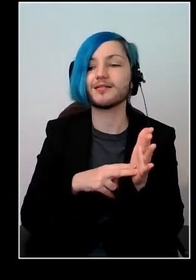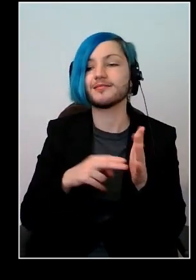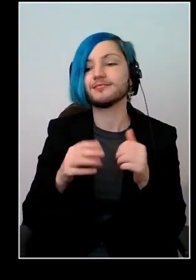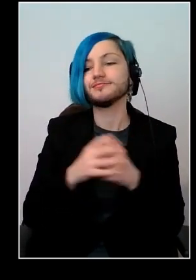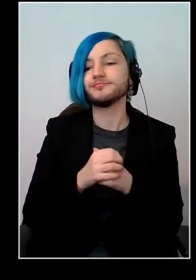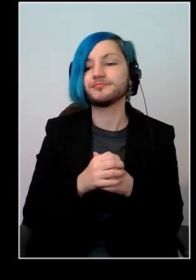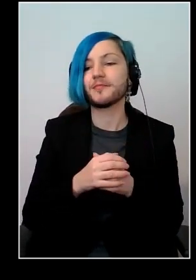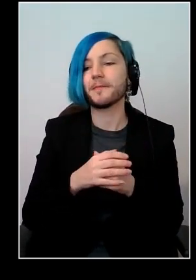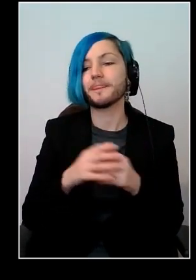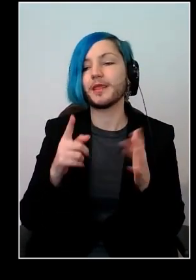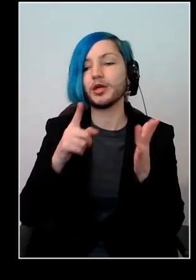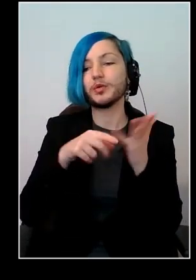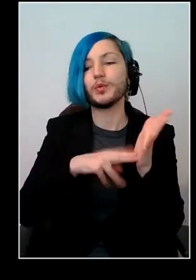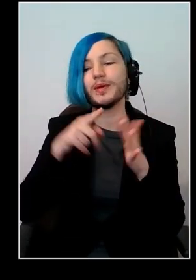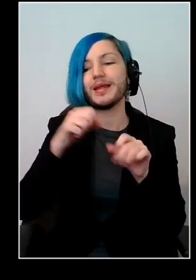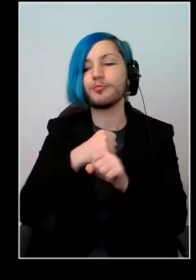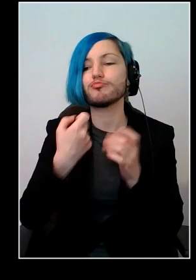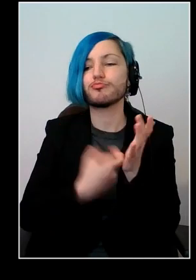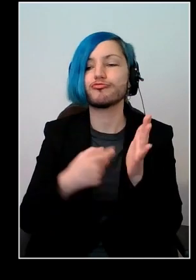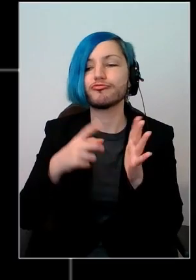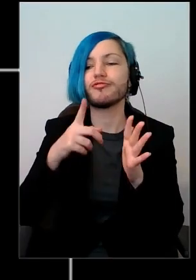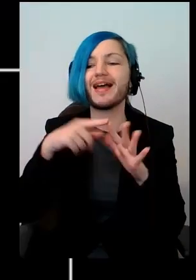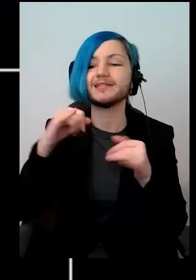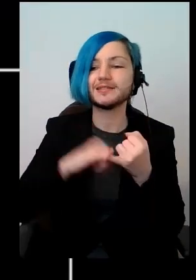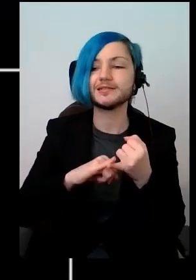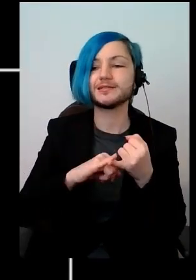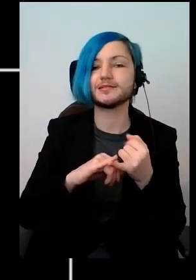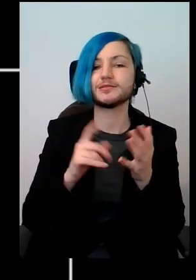Apprentice. Congratulations, Eden.